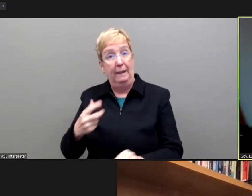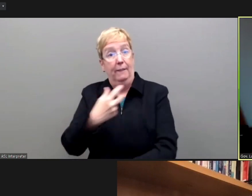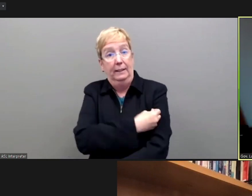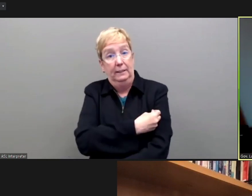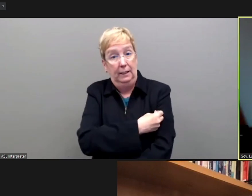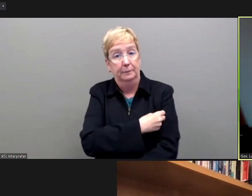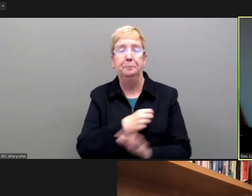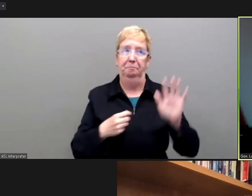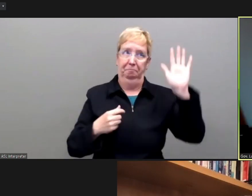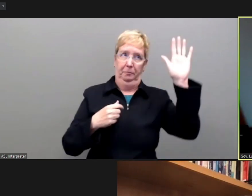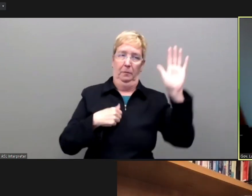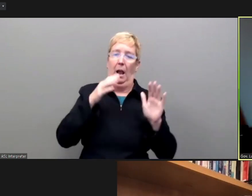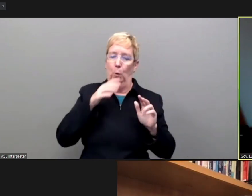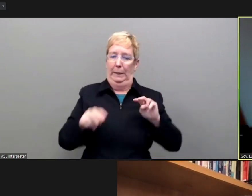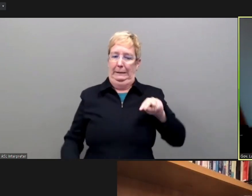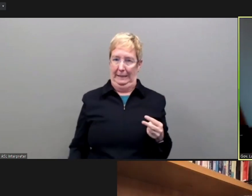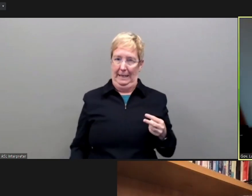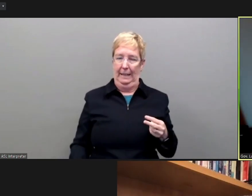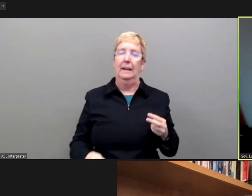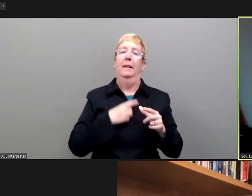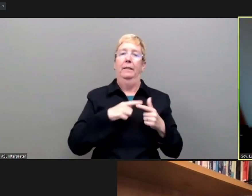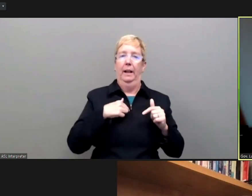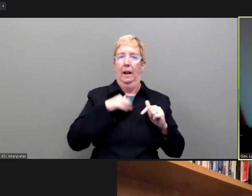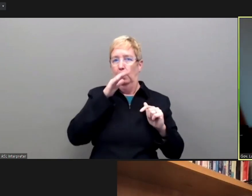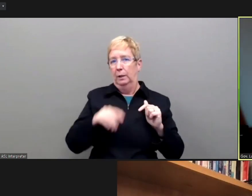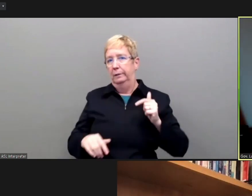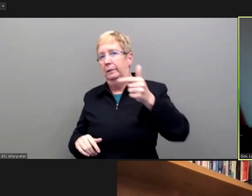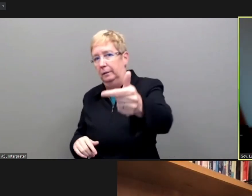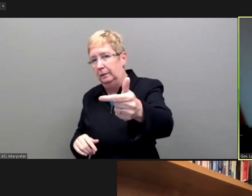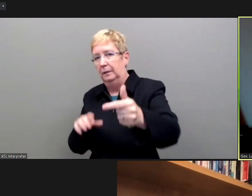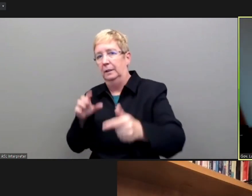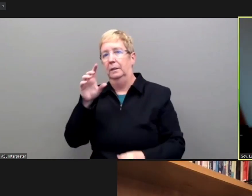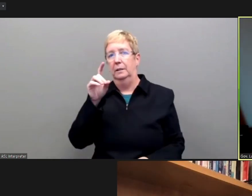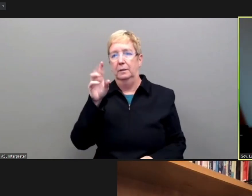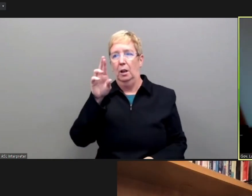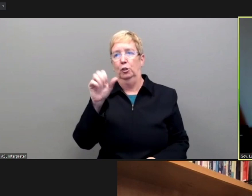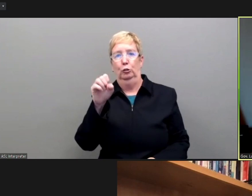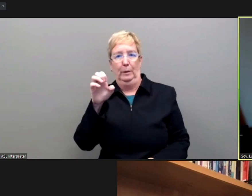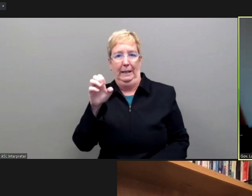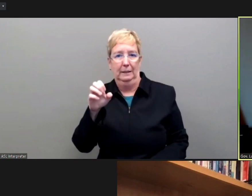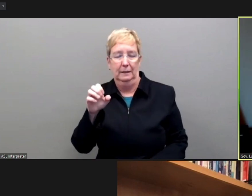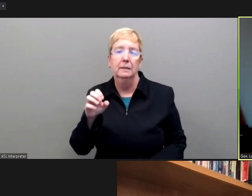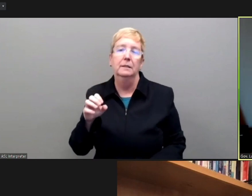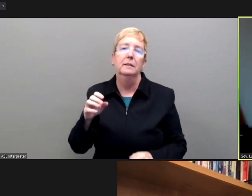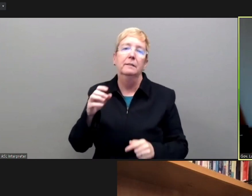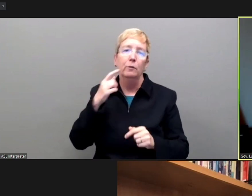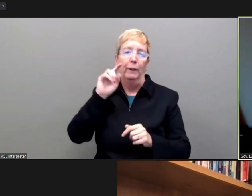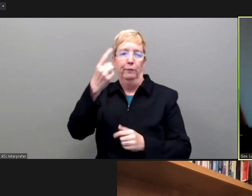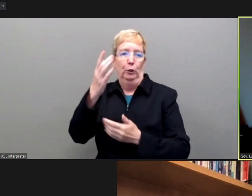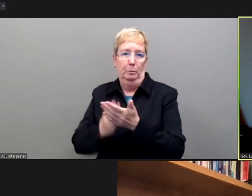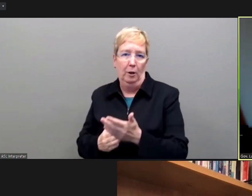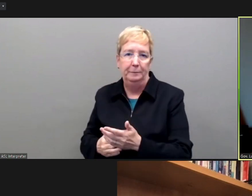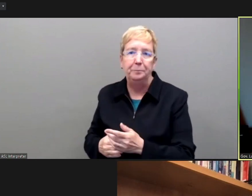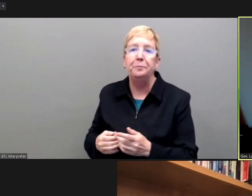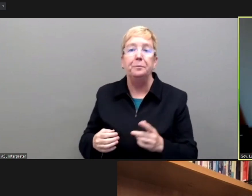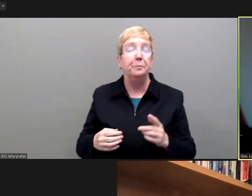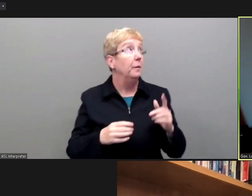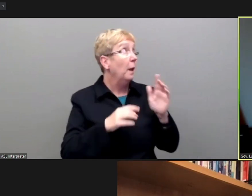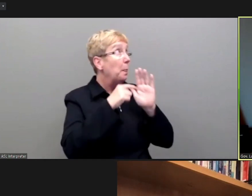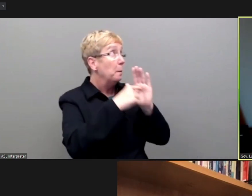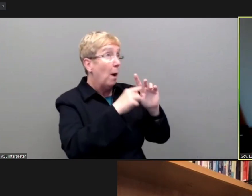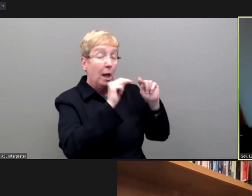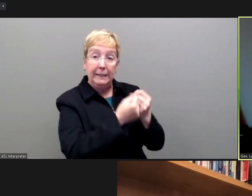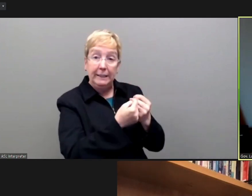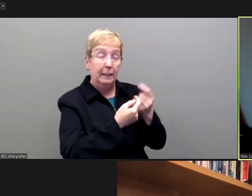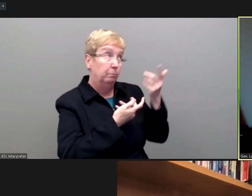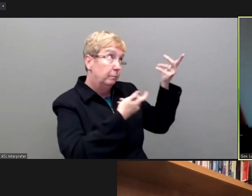then throw it to Dr. Grace. We have not had the modeling team or specific conversations